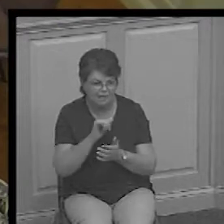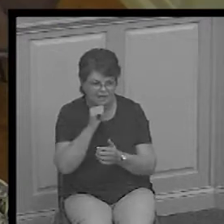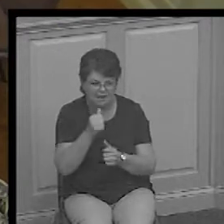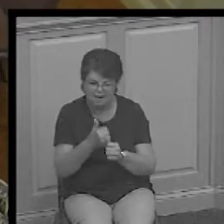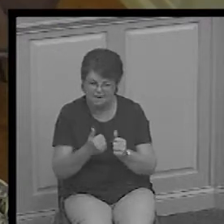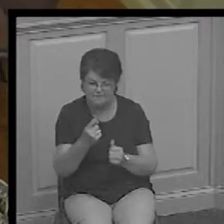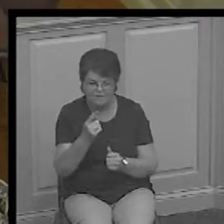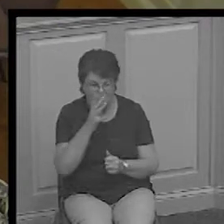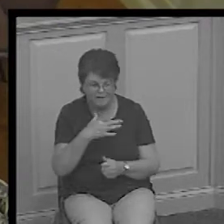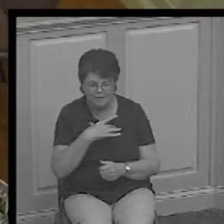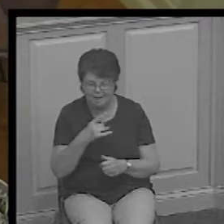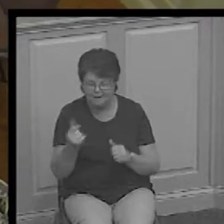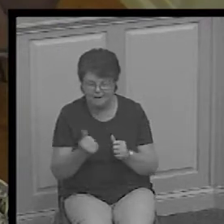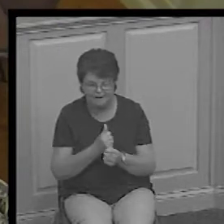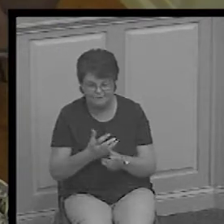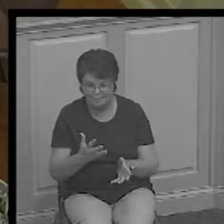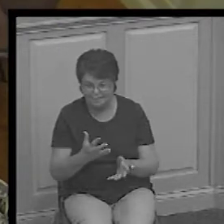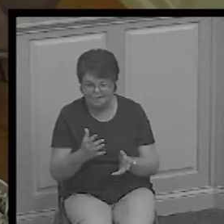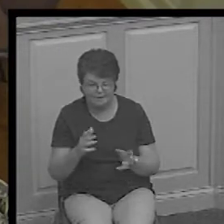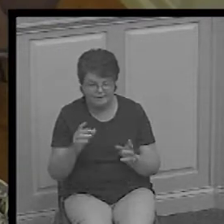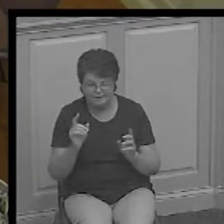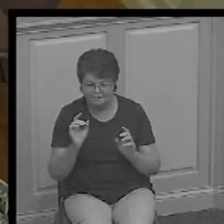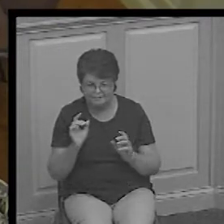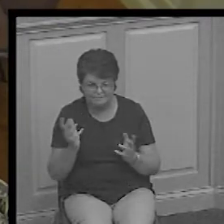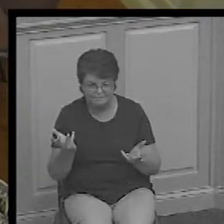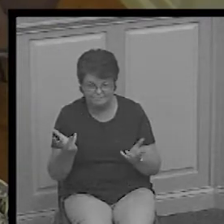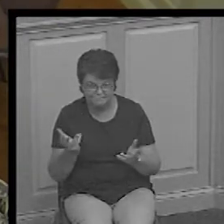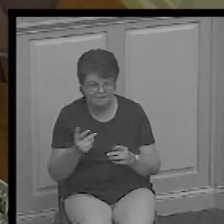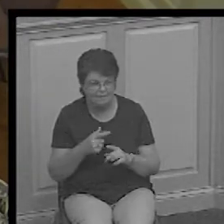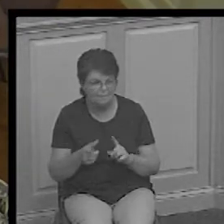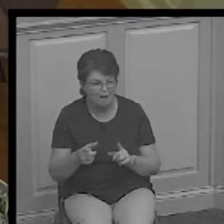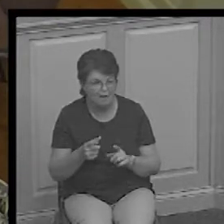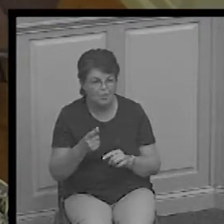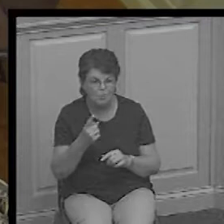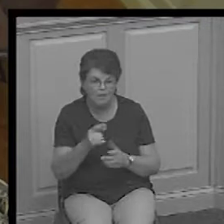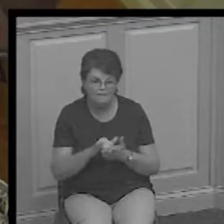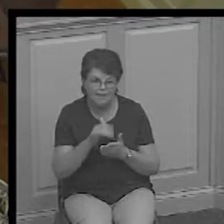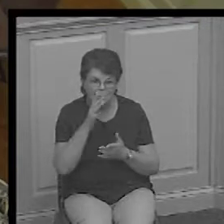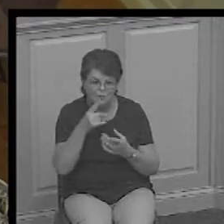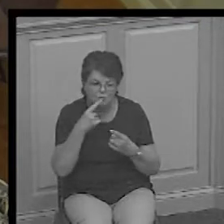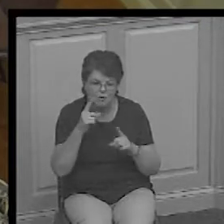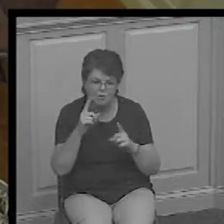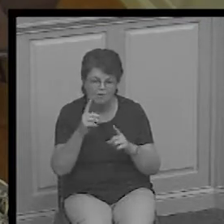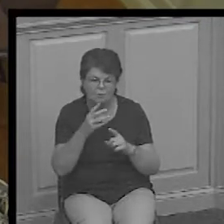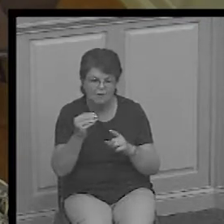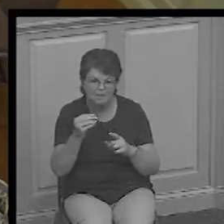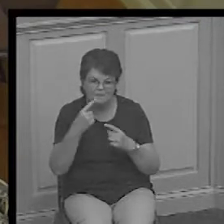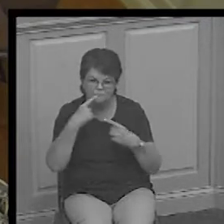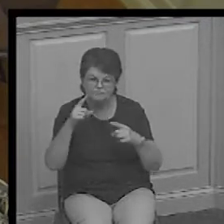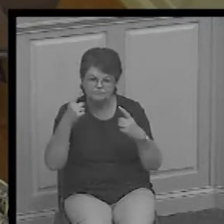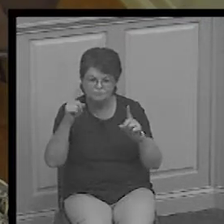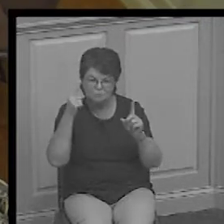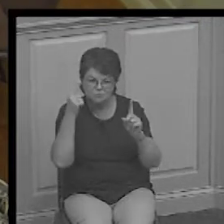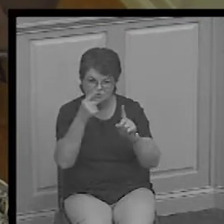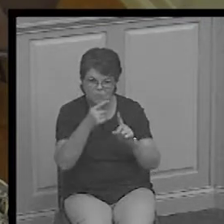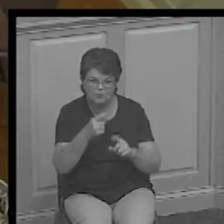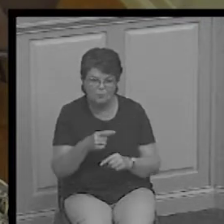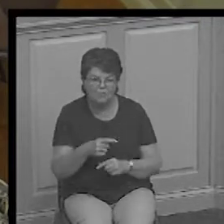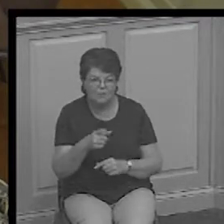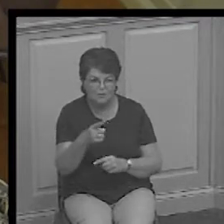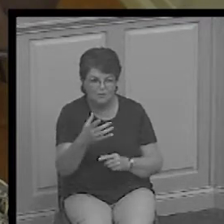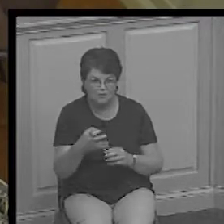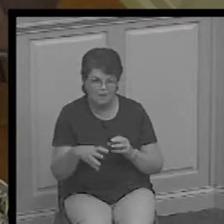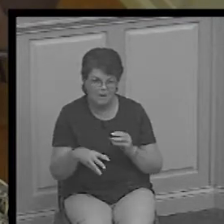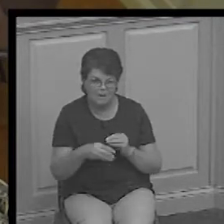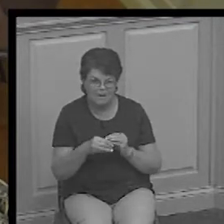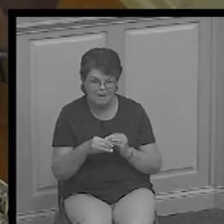gonna like everything. That's just a given, but one that works and achieves the goals that we're trying to achieve. And I also want to add that,